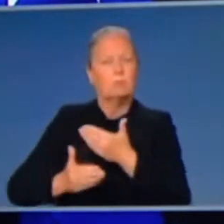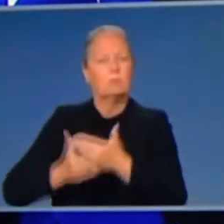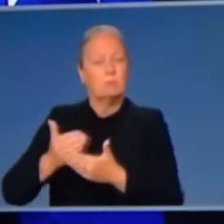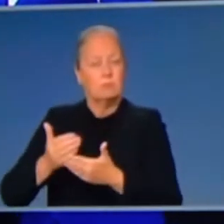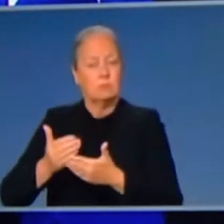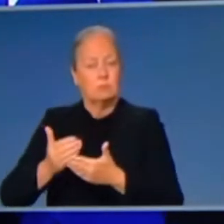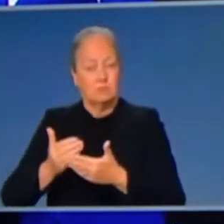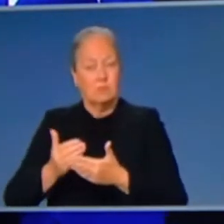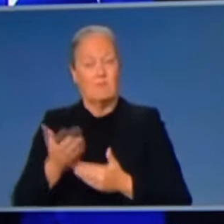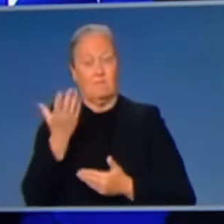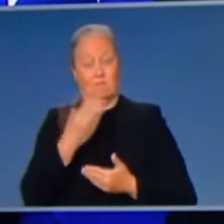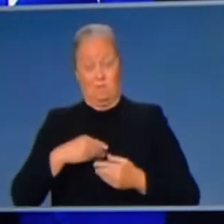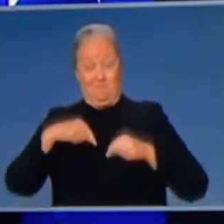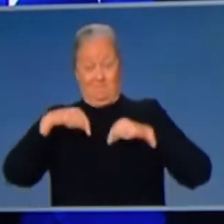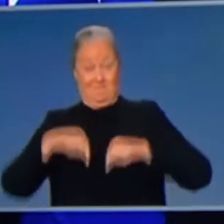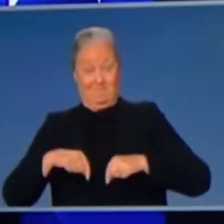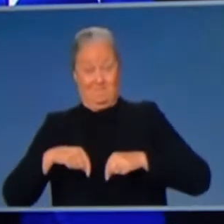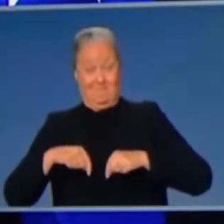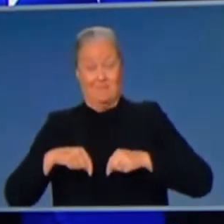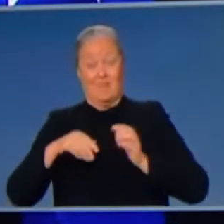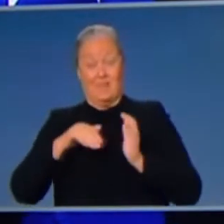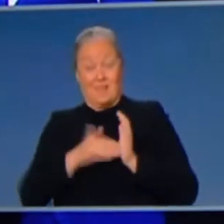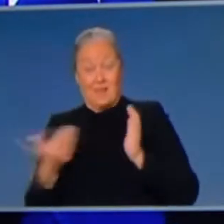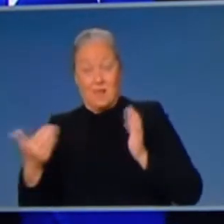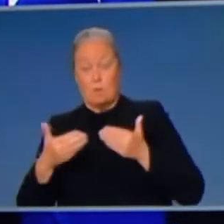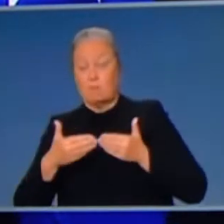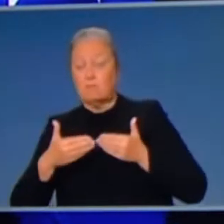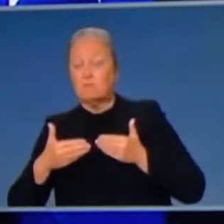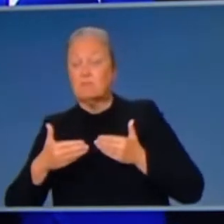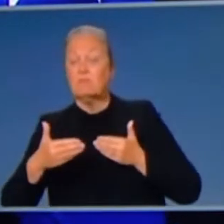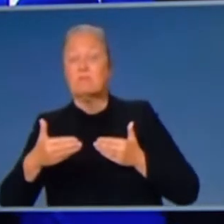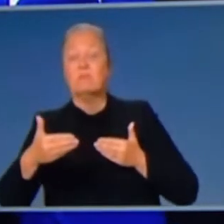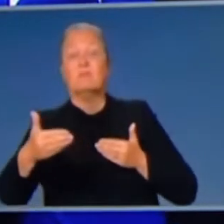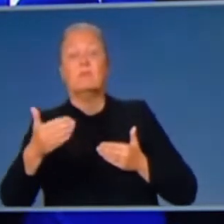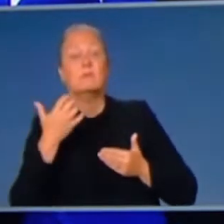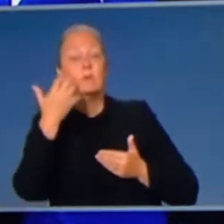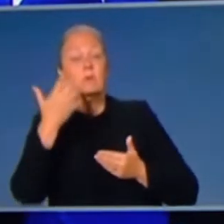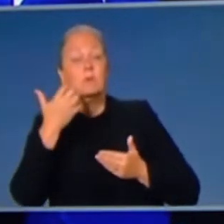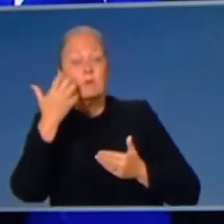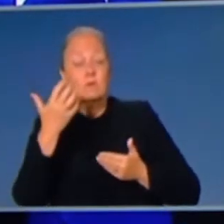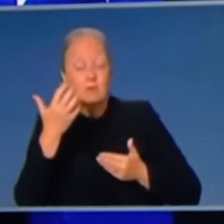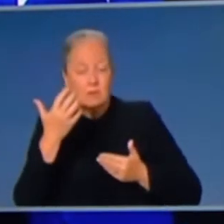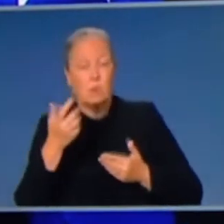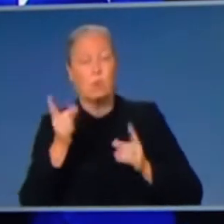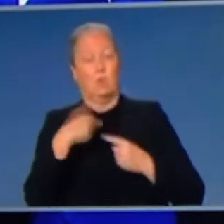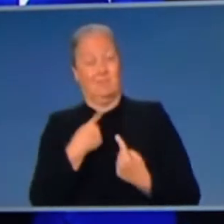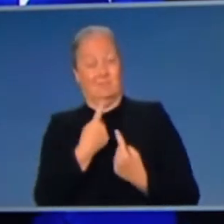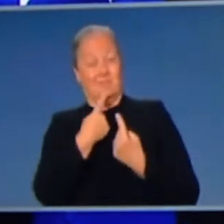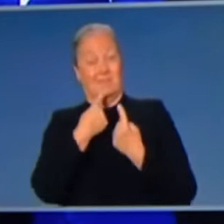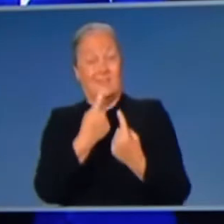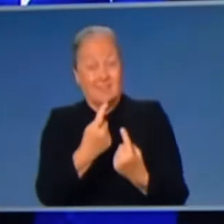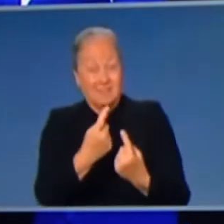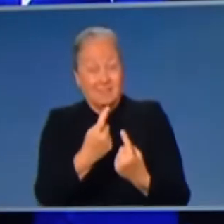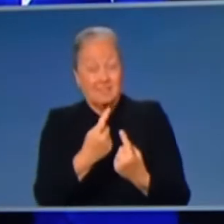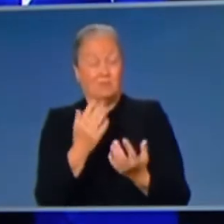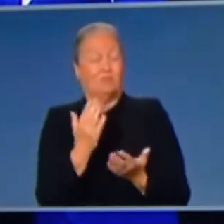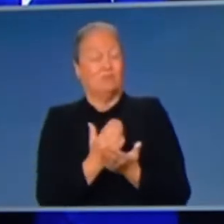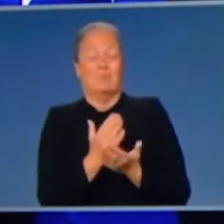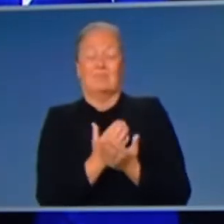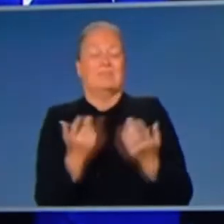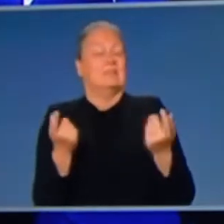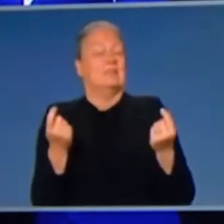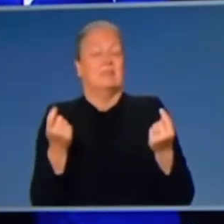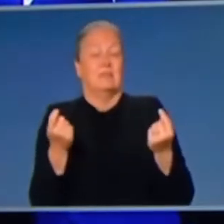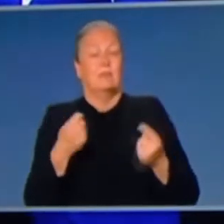weeks ahead though, the lesson is simple, and that is that we must continue to do what we are doing. That is